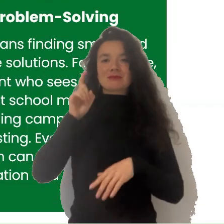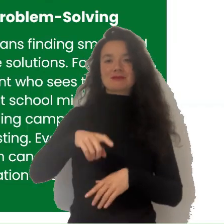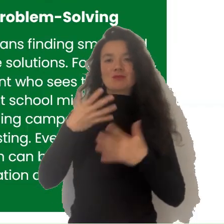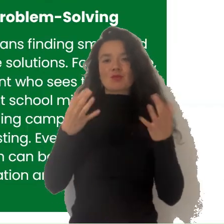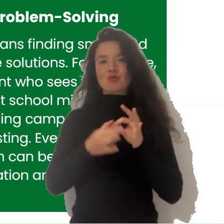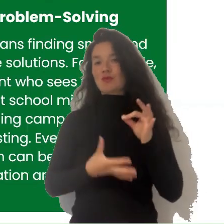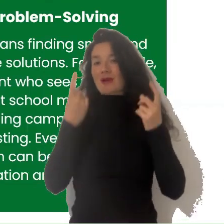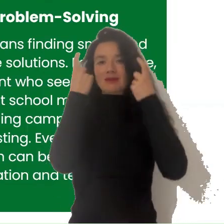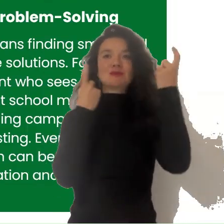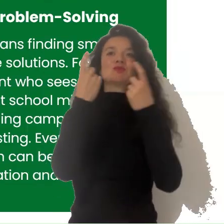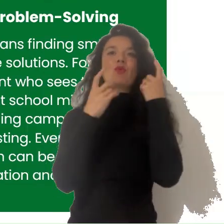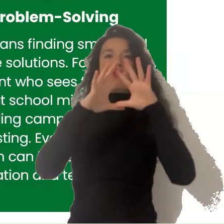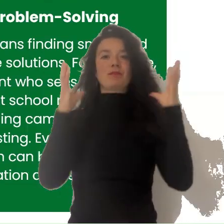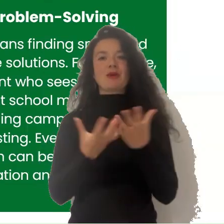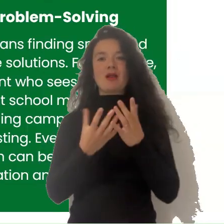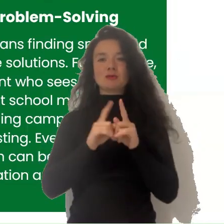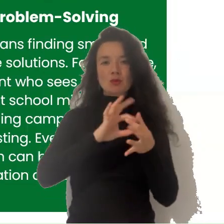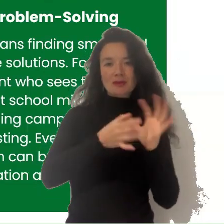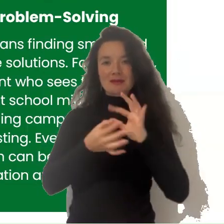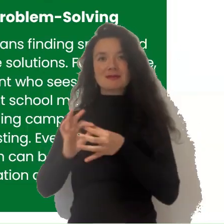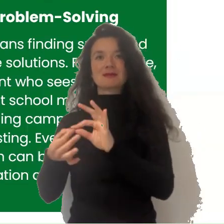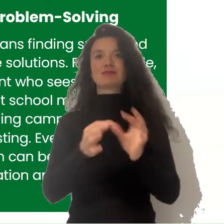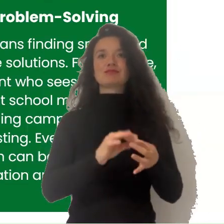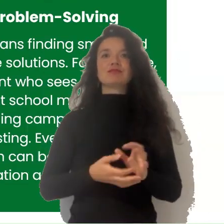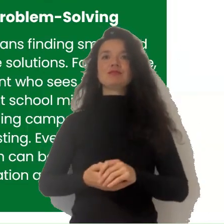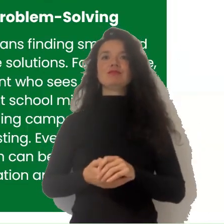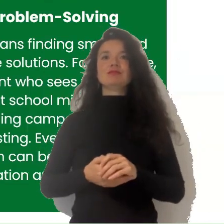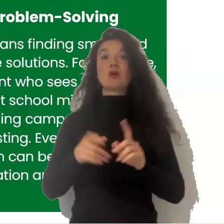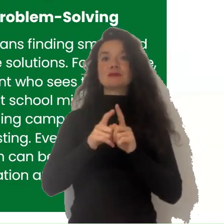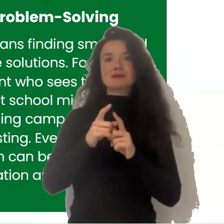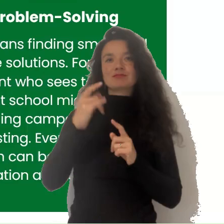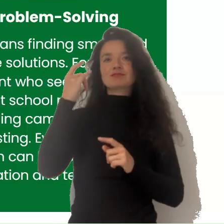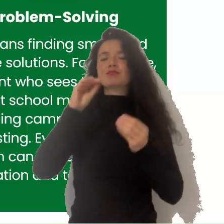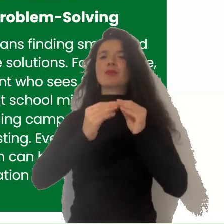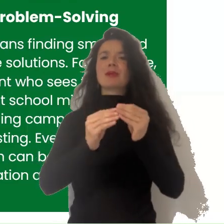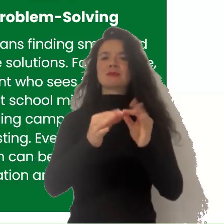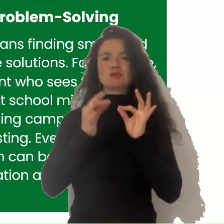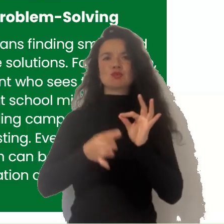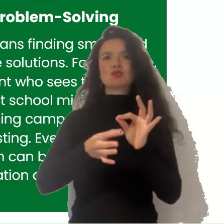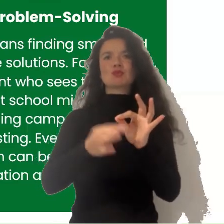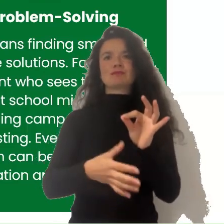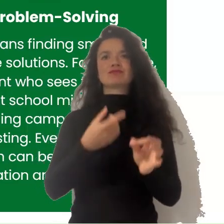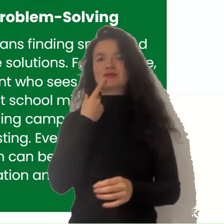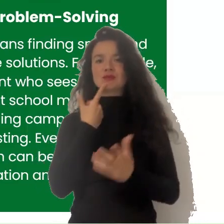well. So system thinking is something that needs to think